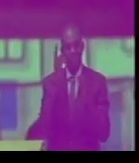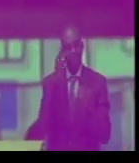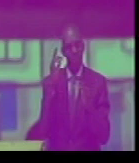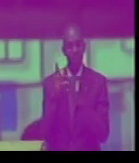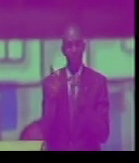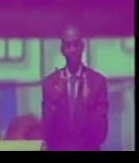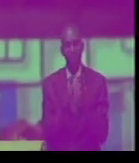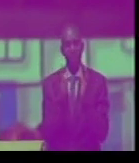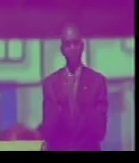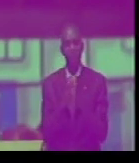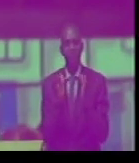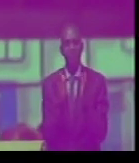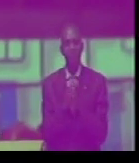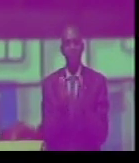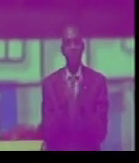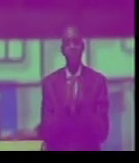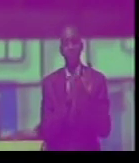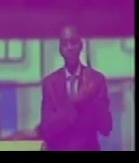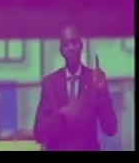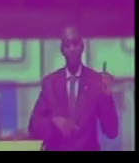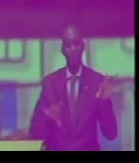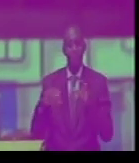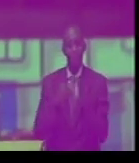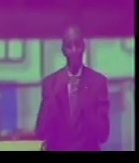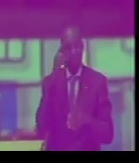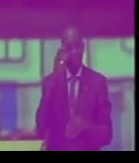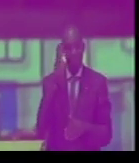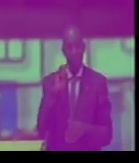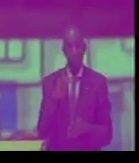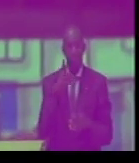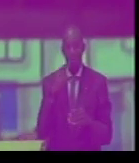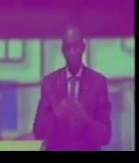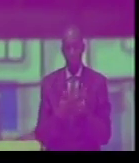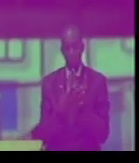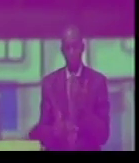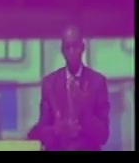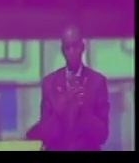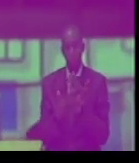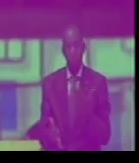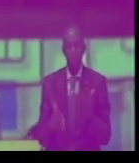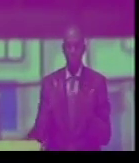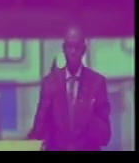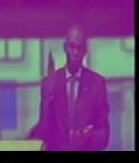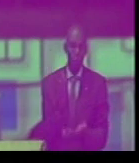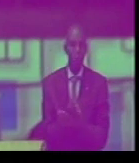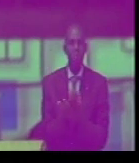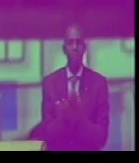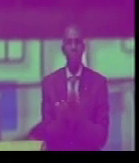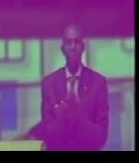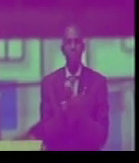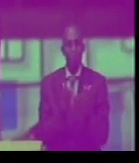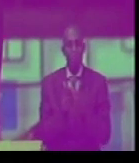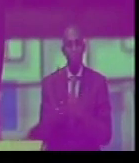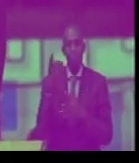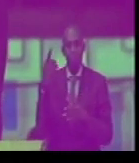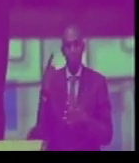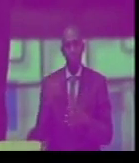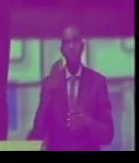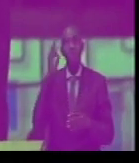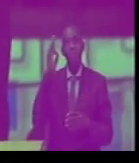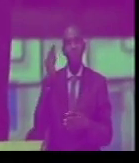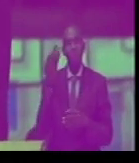the Lord. Hallelujah. Put your hands together for Jesus. The Lord has done it for him. The stooling of